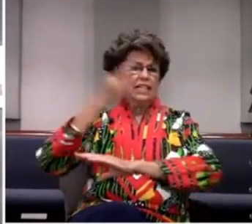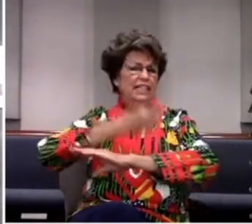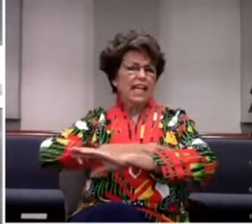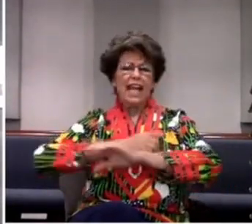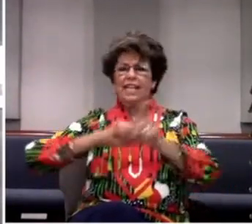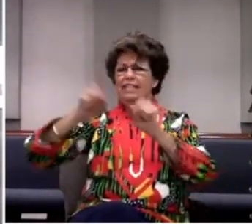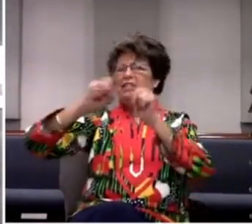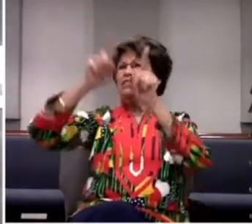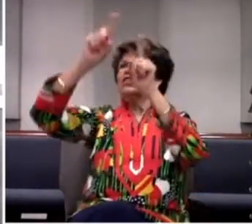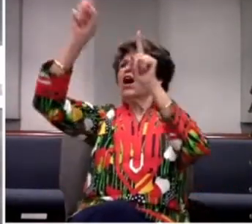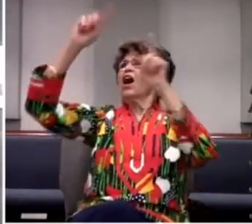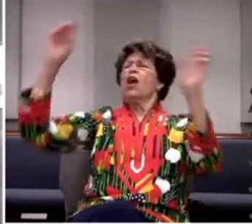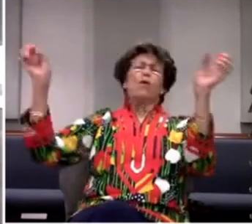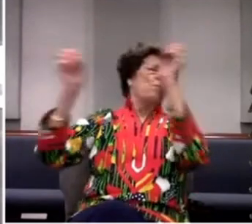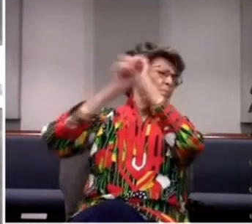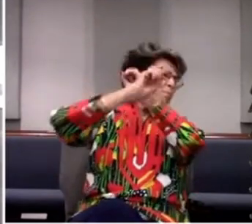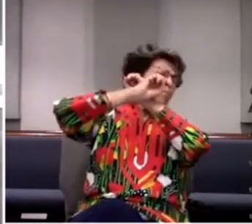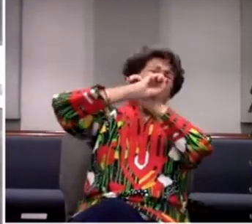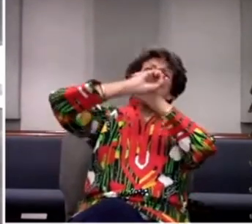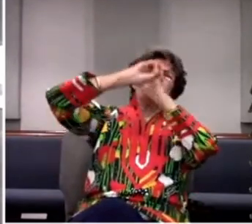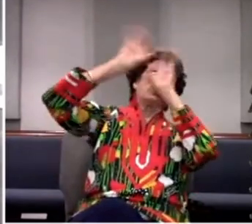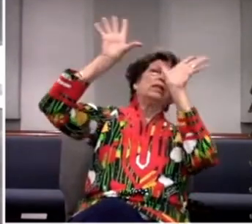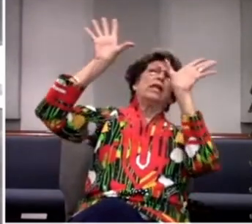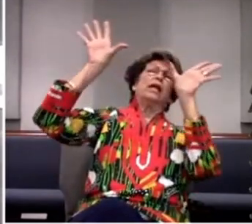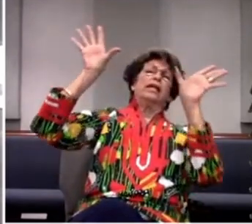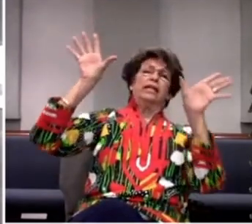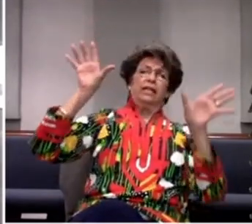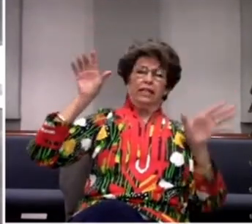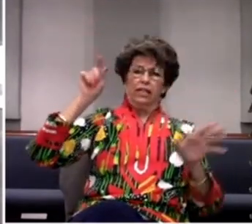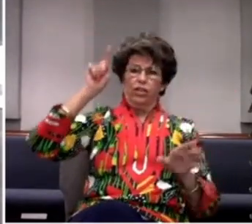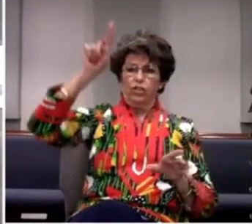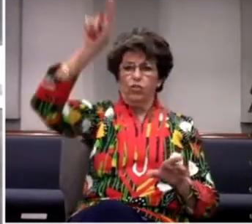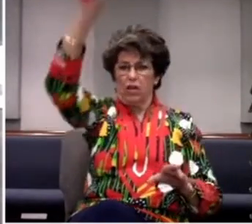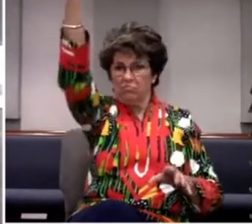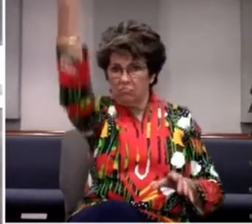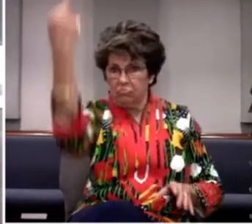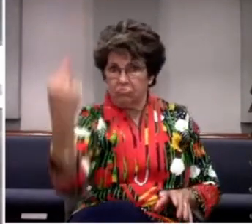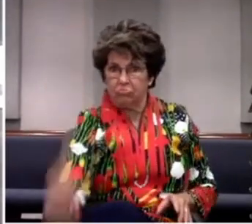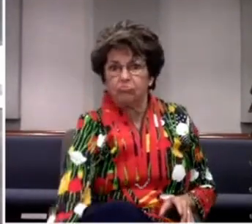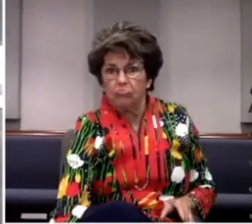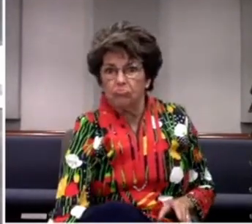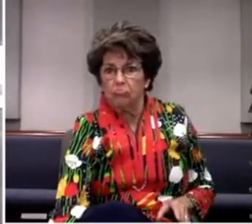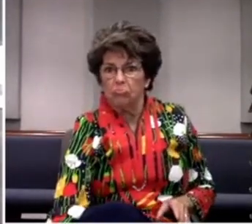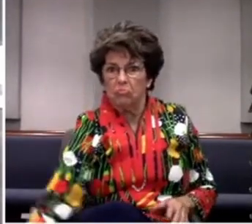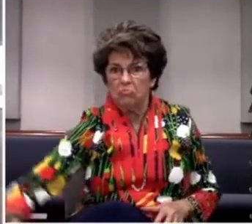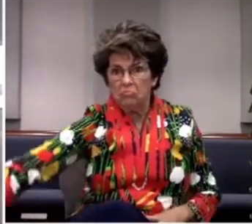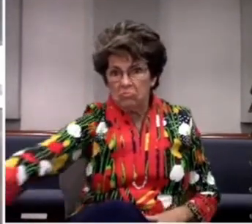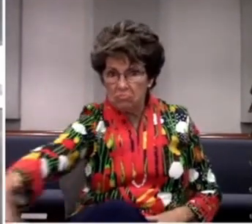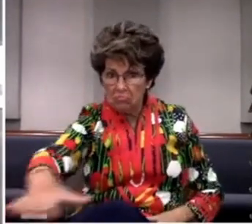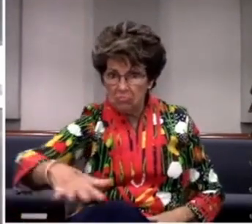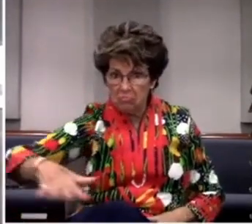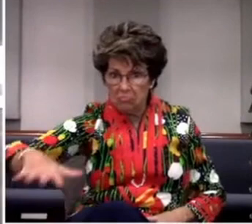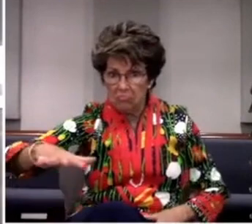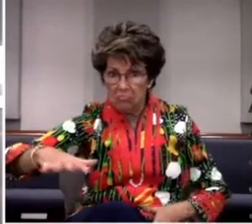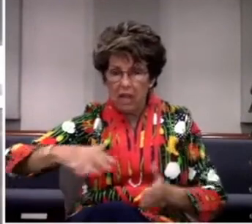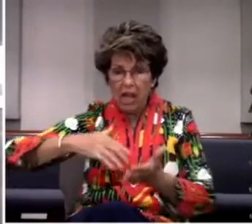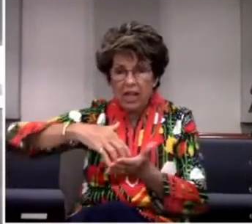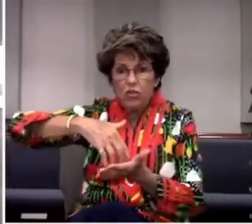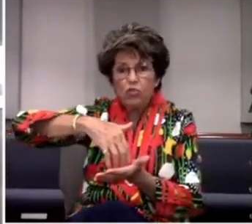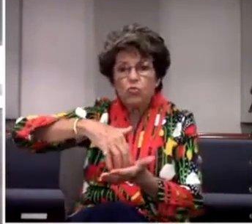light? How art thou cut down to the ground, which didst weaken the